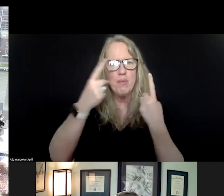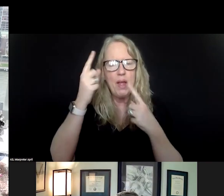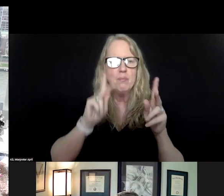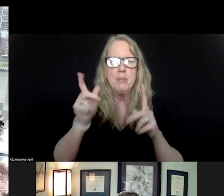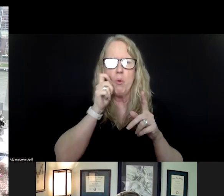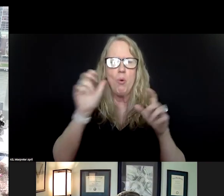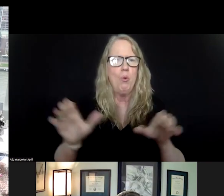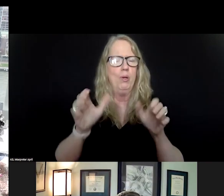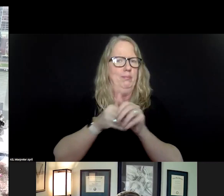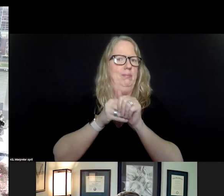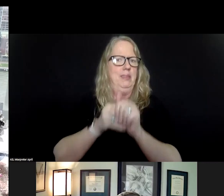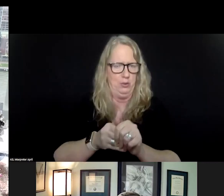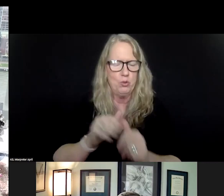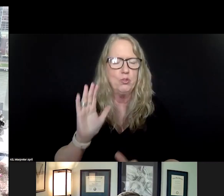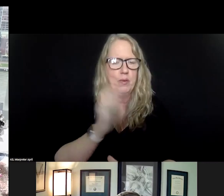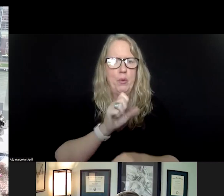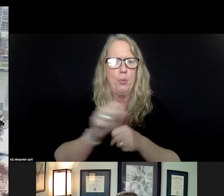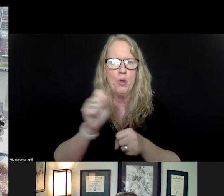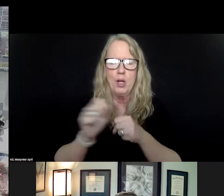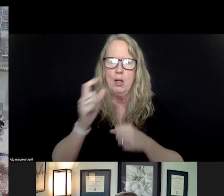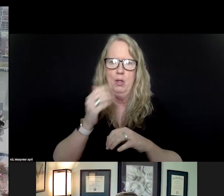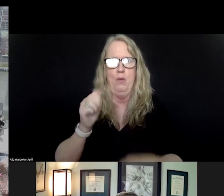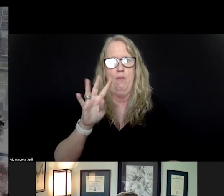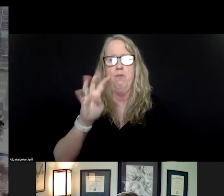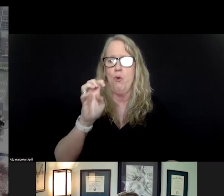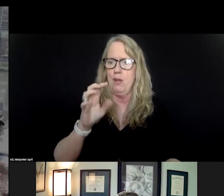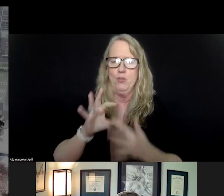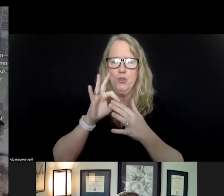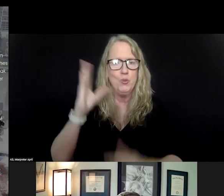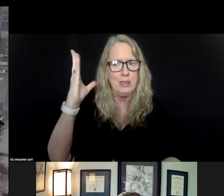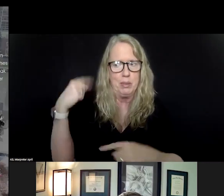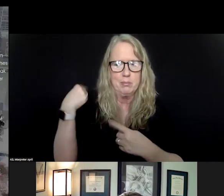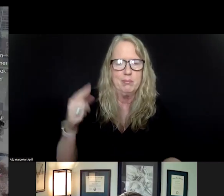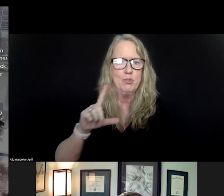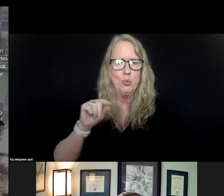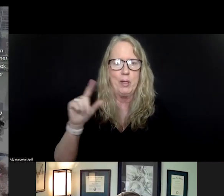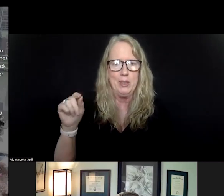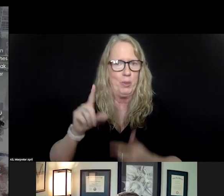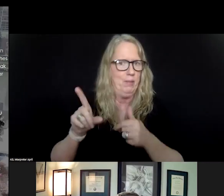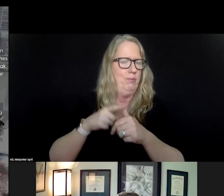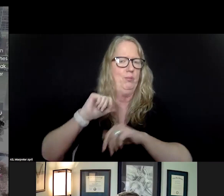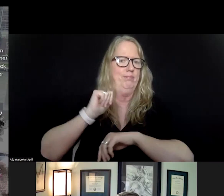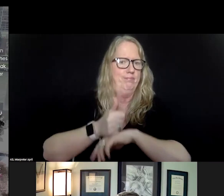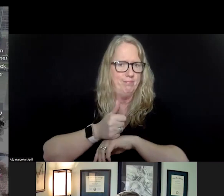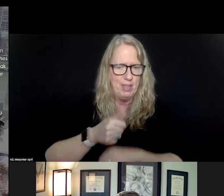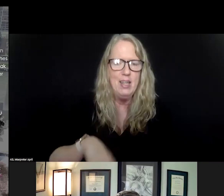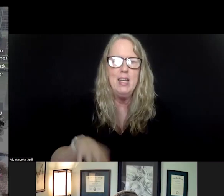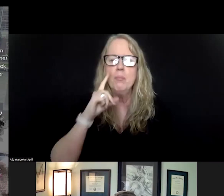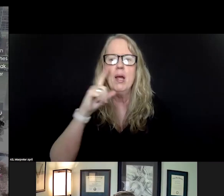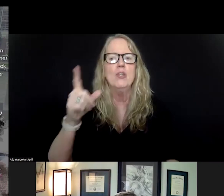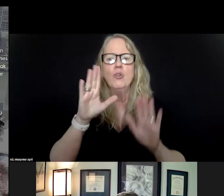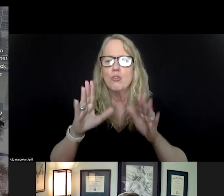are doing this work. We've had 400 unique speakers since 2020 when the Crisis Jam launched. But please send in your